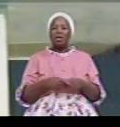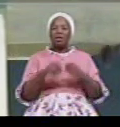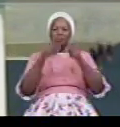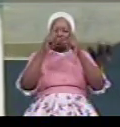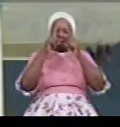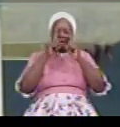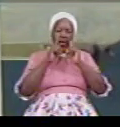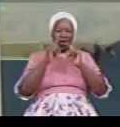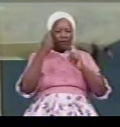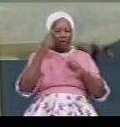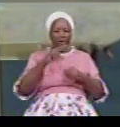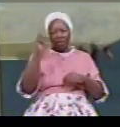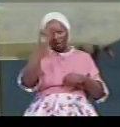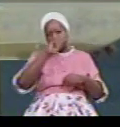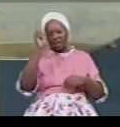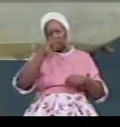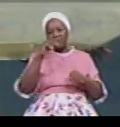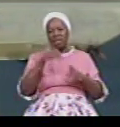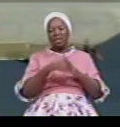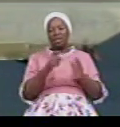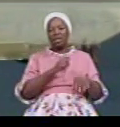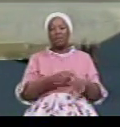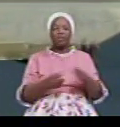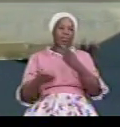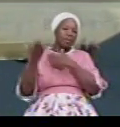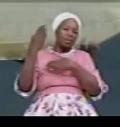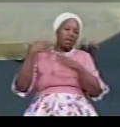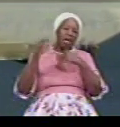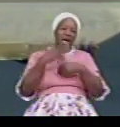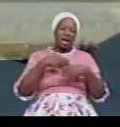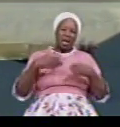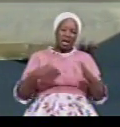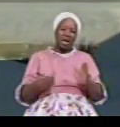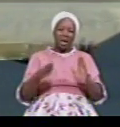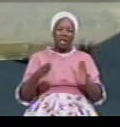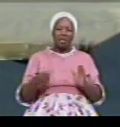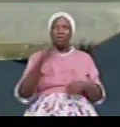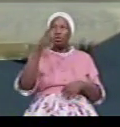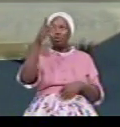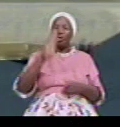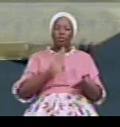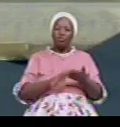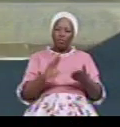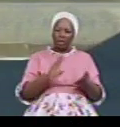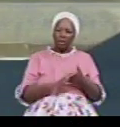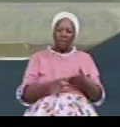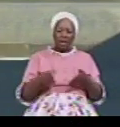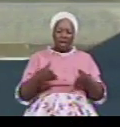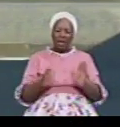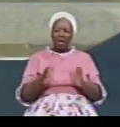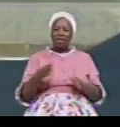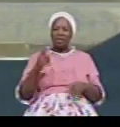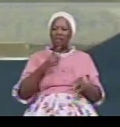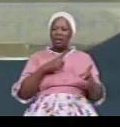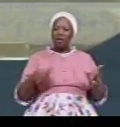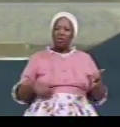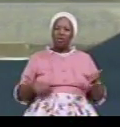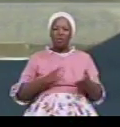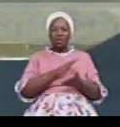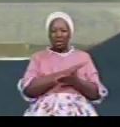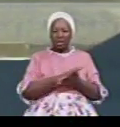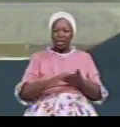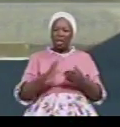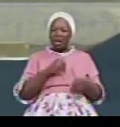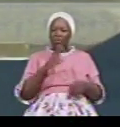carelessness in the past, and let the Lord forgive, and let the Lord cleanse. And then get ready,